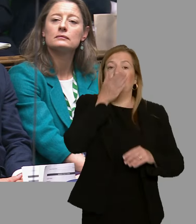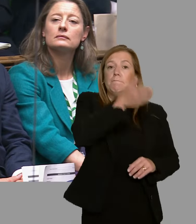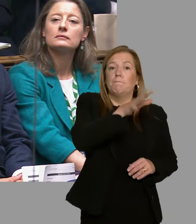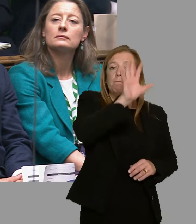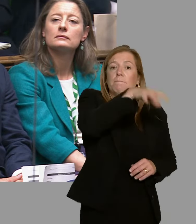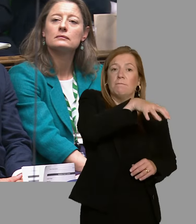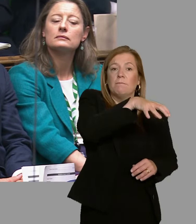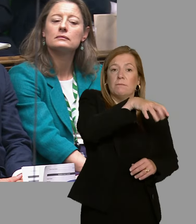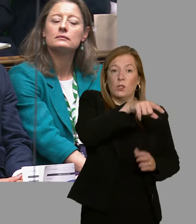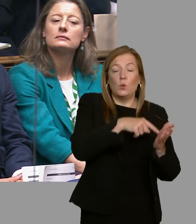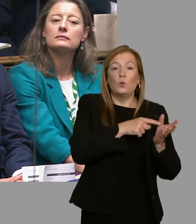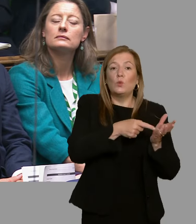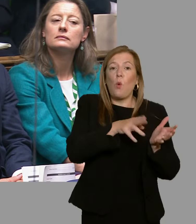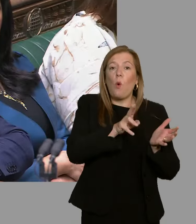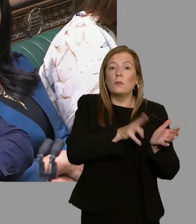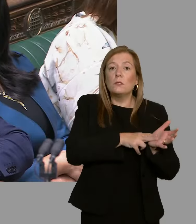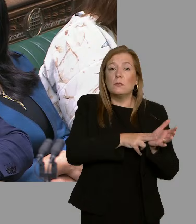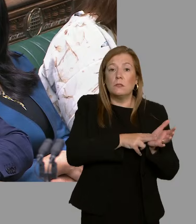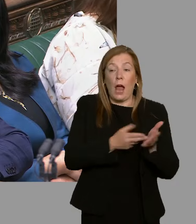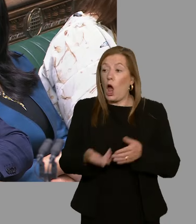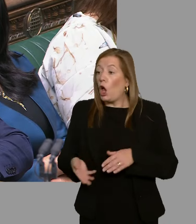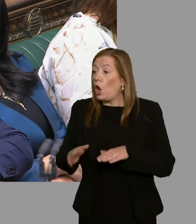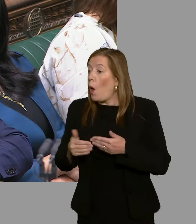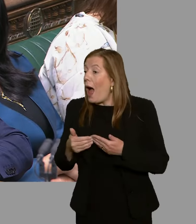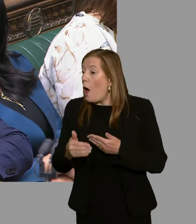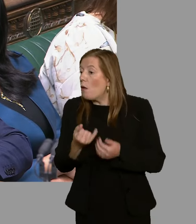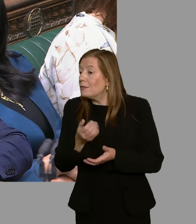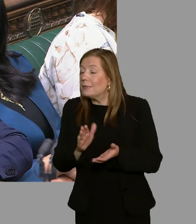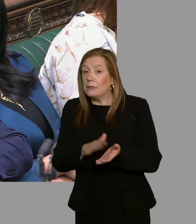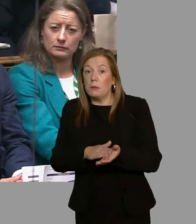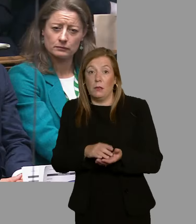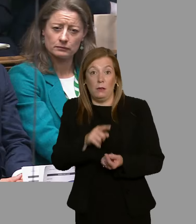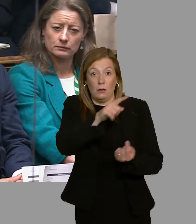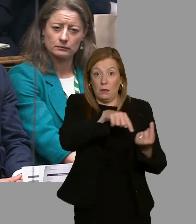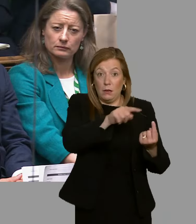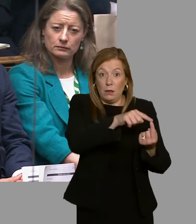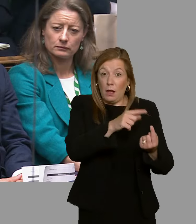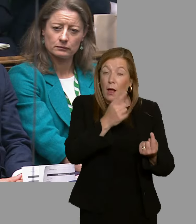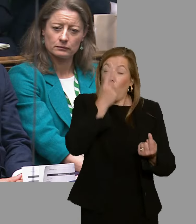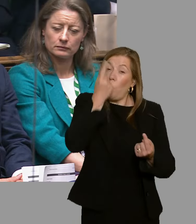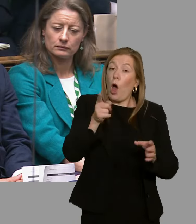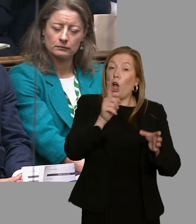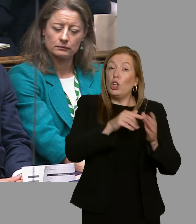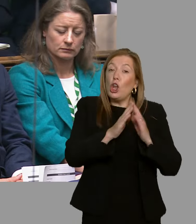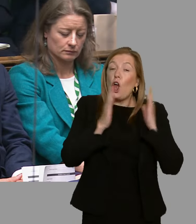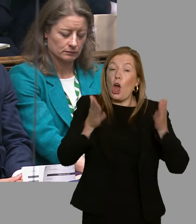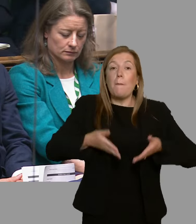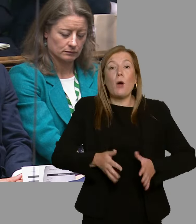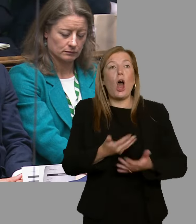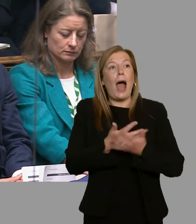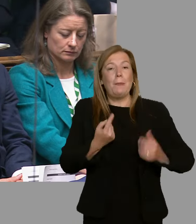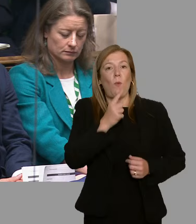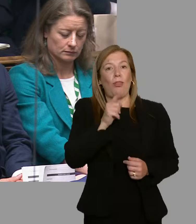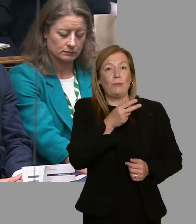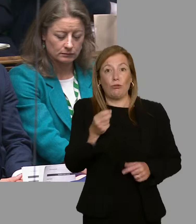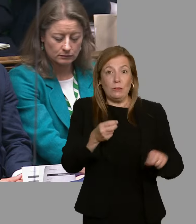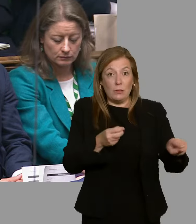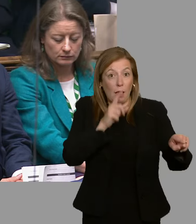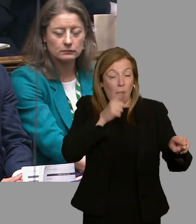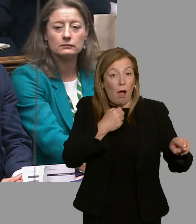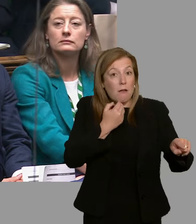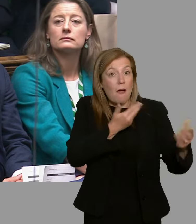received no guarantee it will open again. This creates huge fear. Will the Prime Minister or relative minister agree to meet with me and colleagues in the South